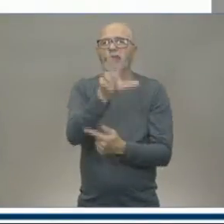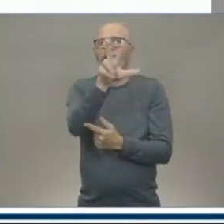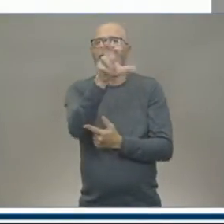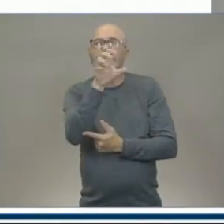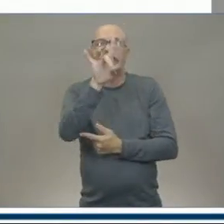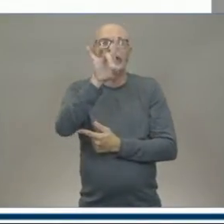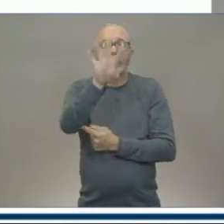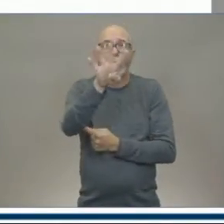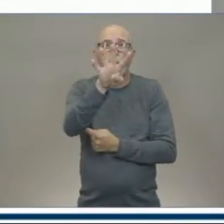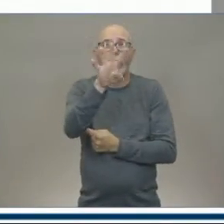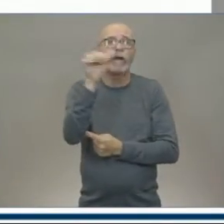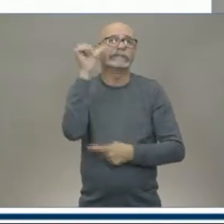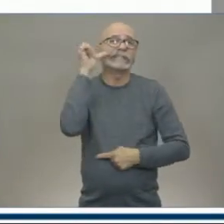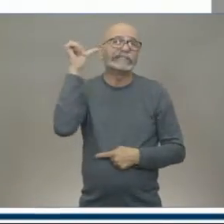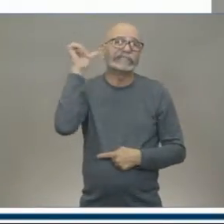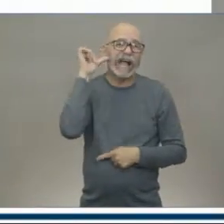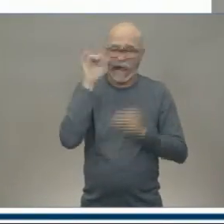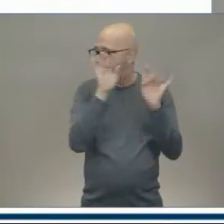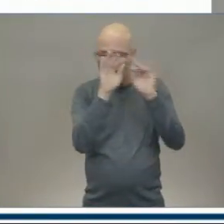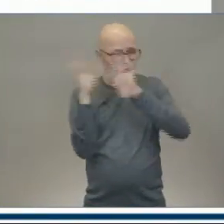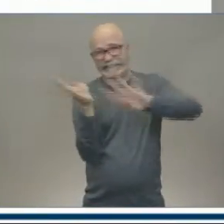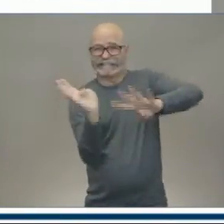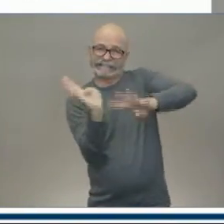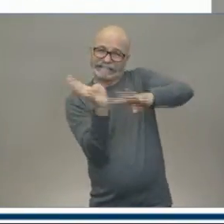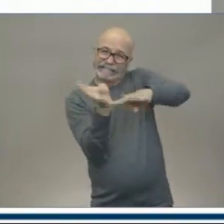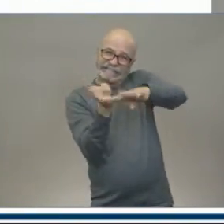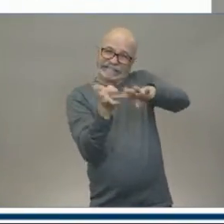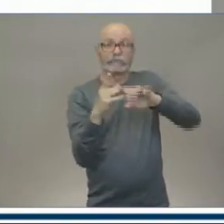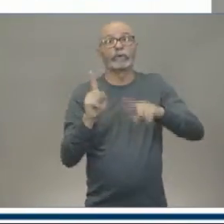yesterday. And so far in